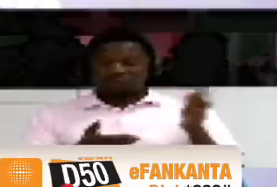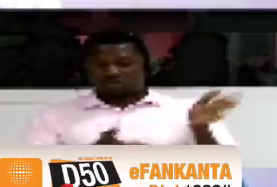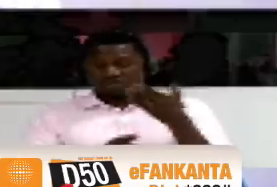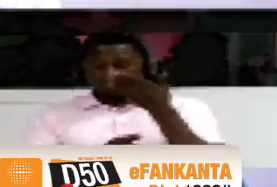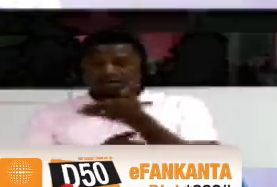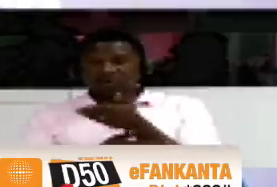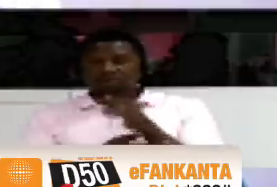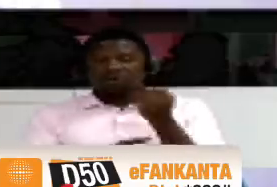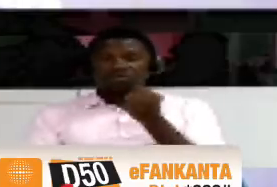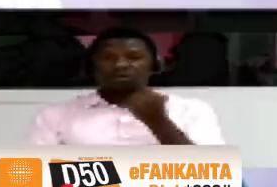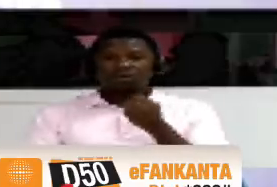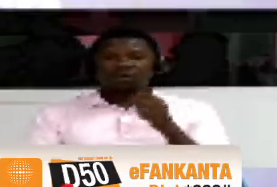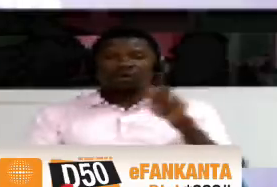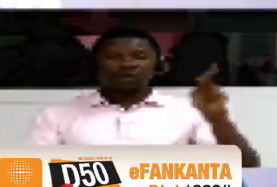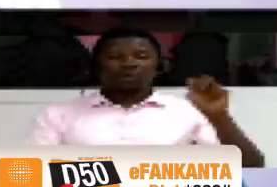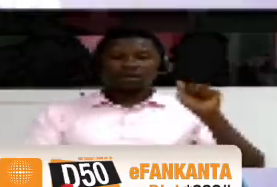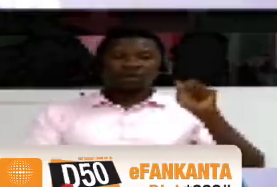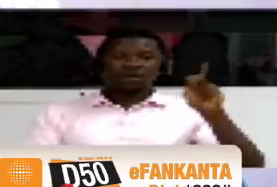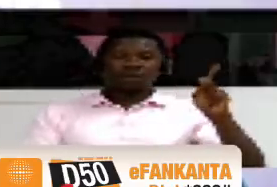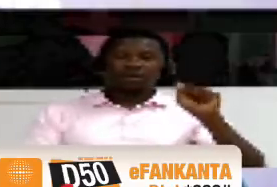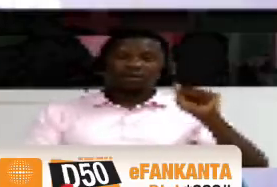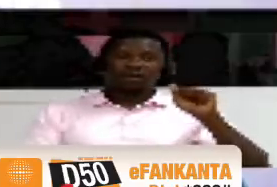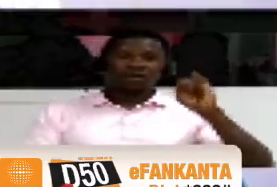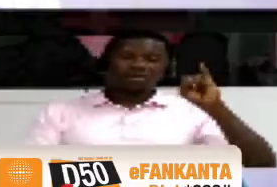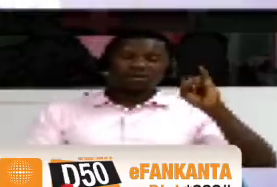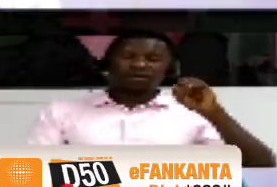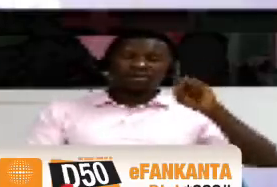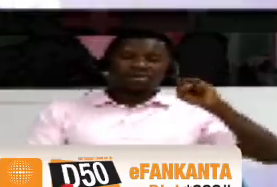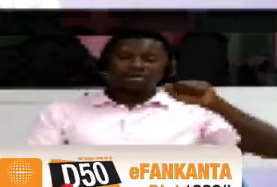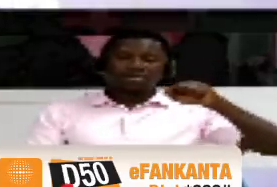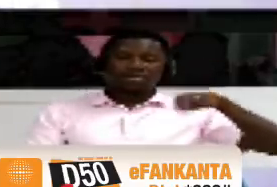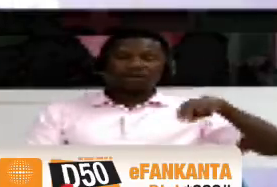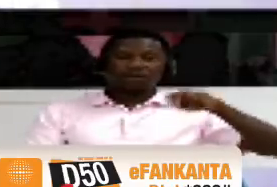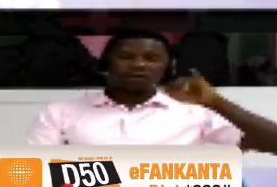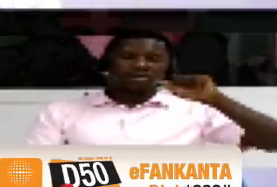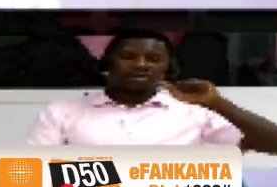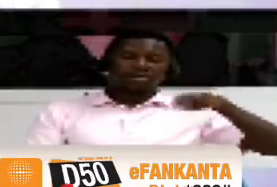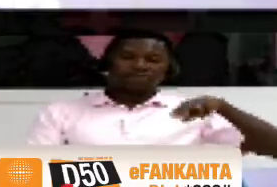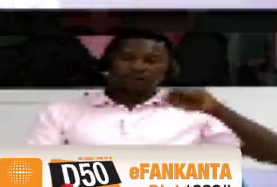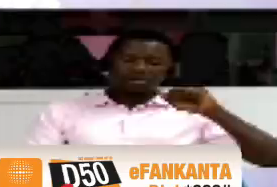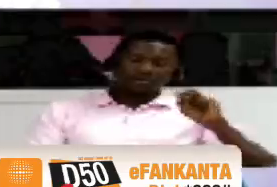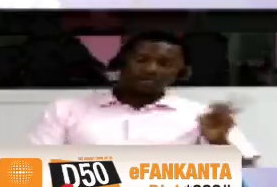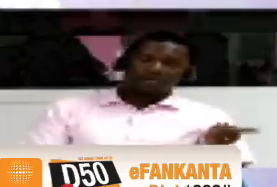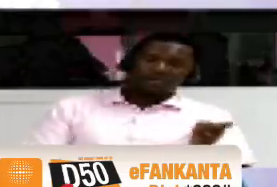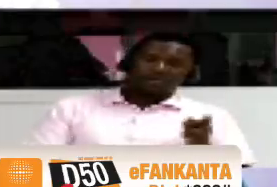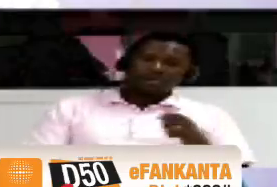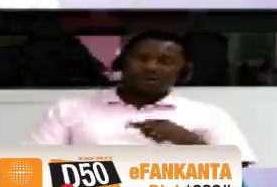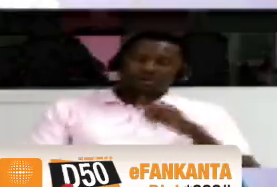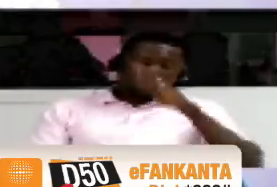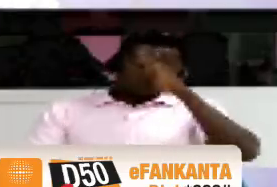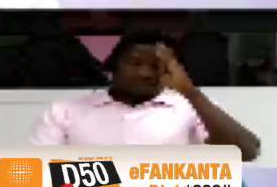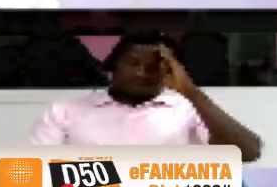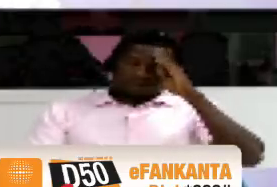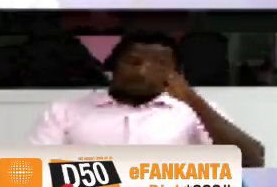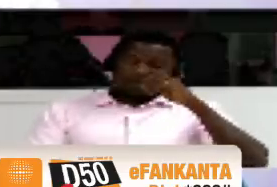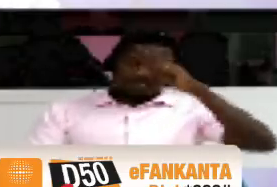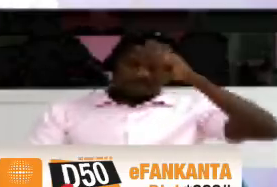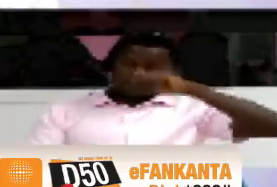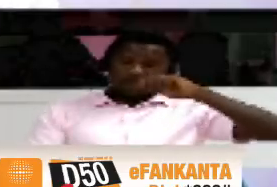himself, police officers, the commander commanding, I think, Brikama Division, Brikama